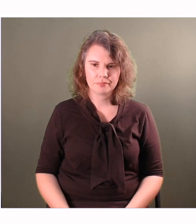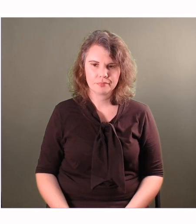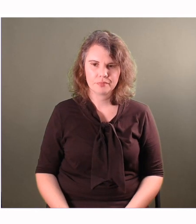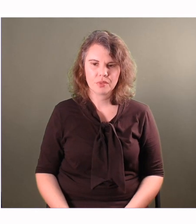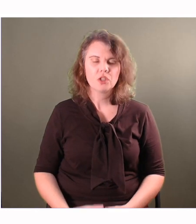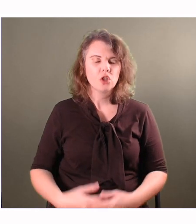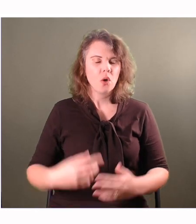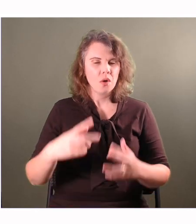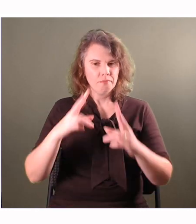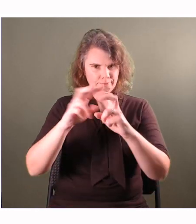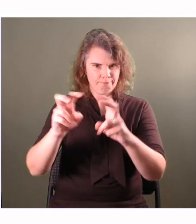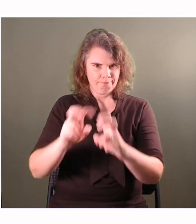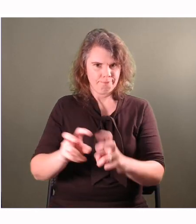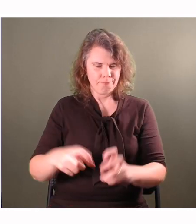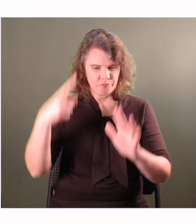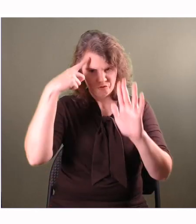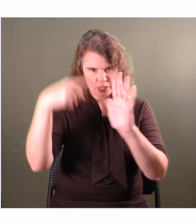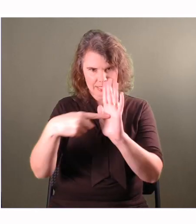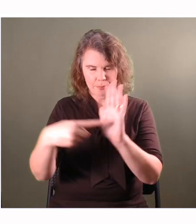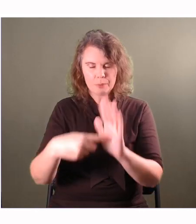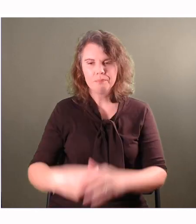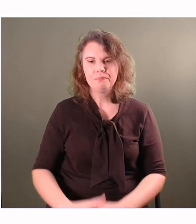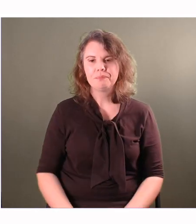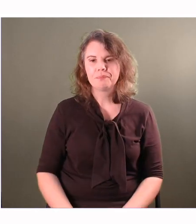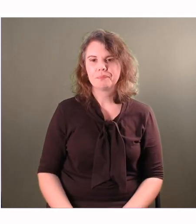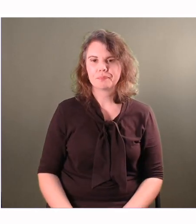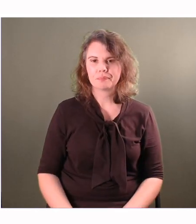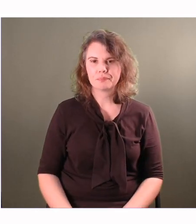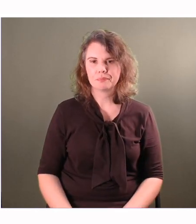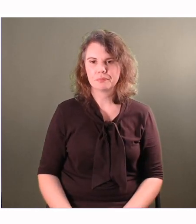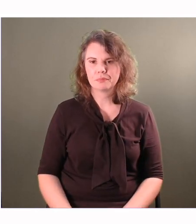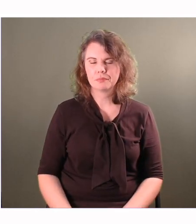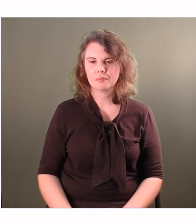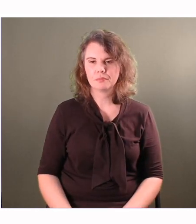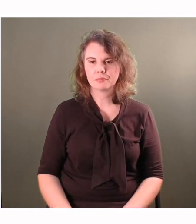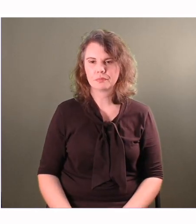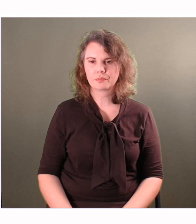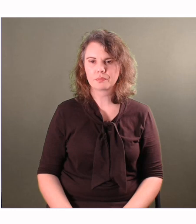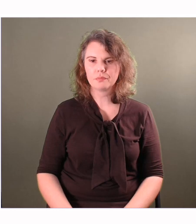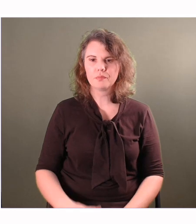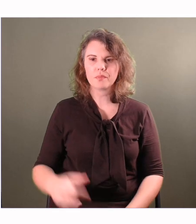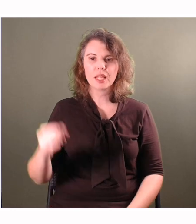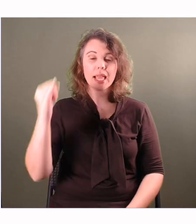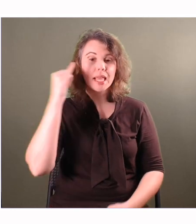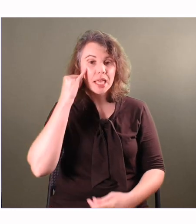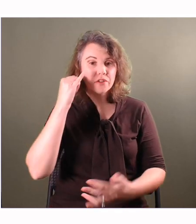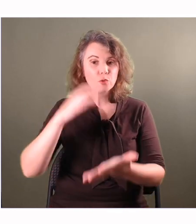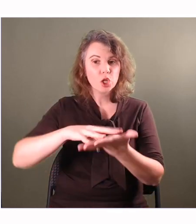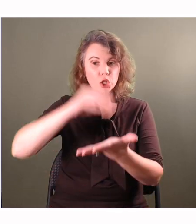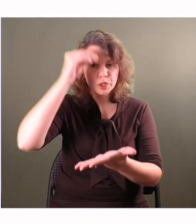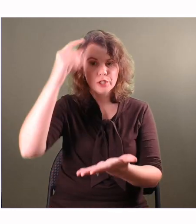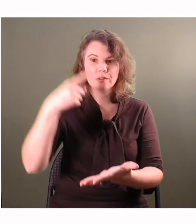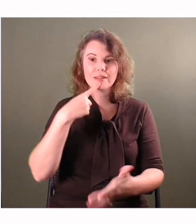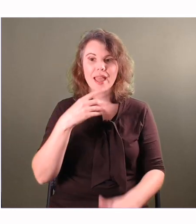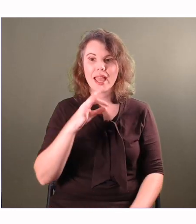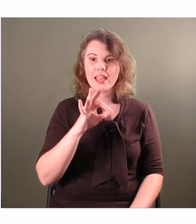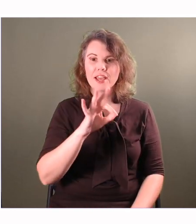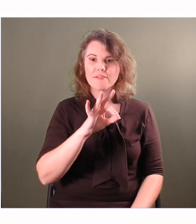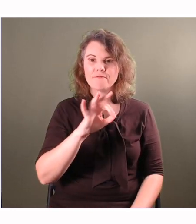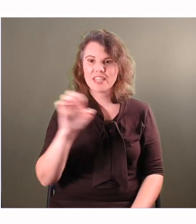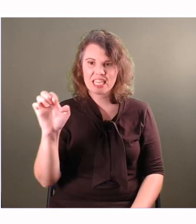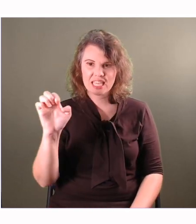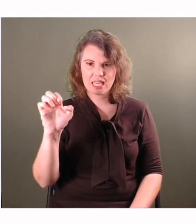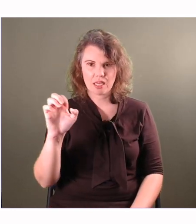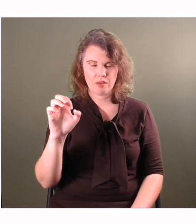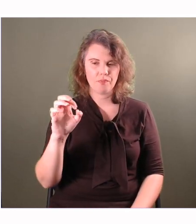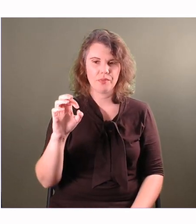So let's take a look at it. So suppose we're learning to say the syllable fee. So